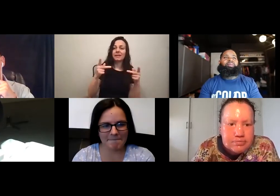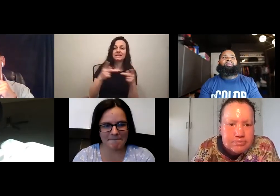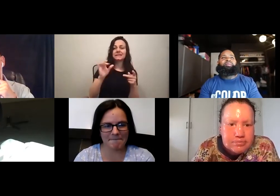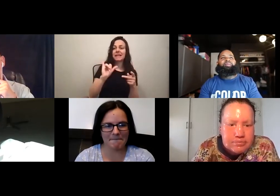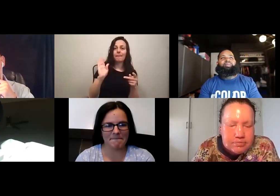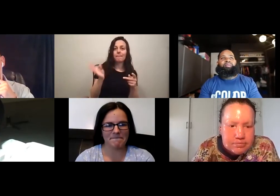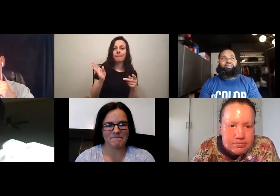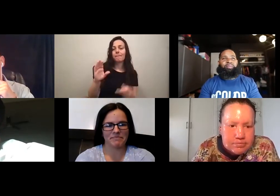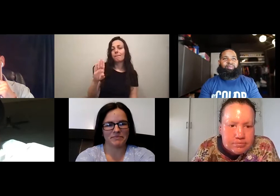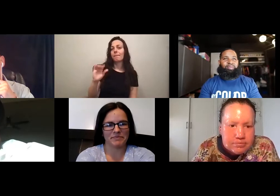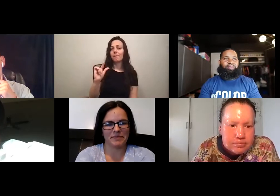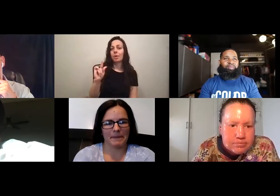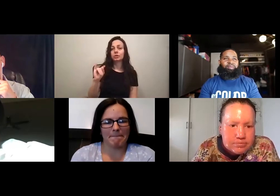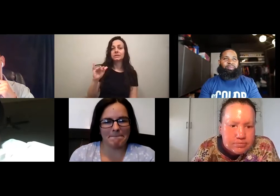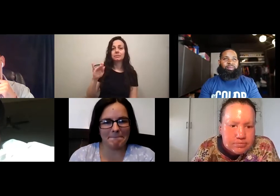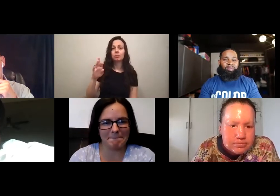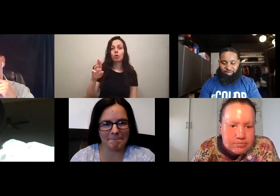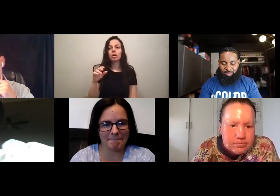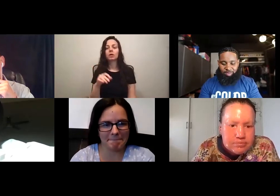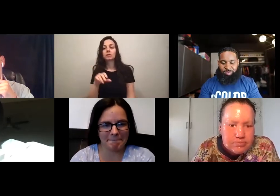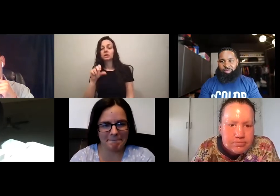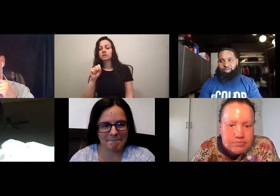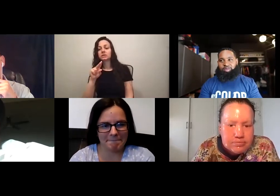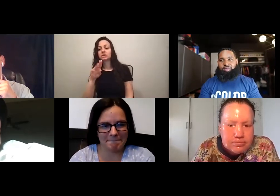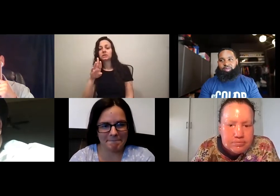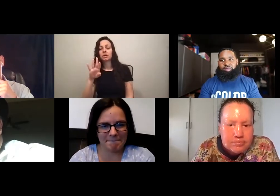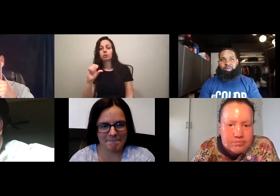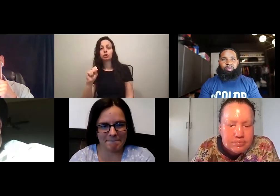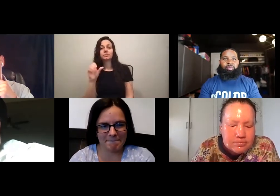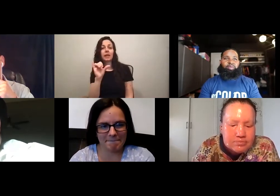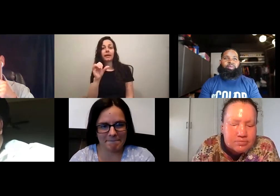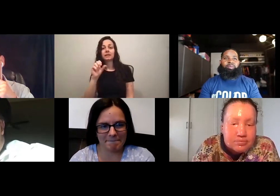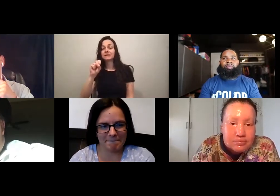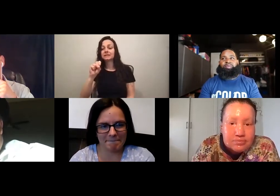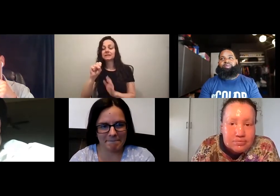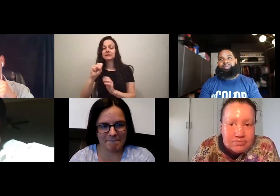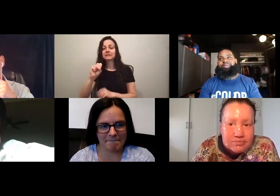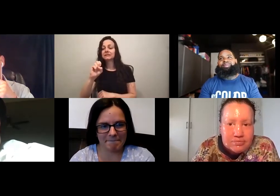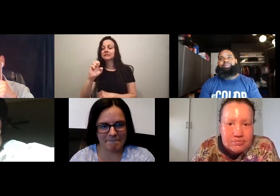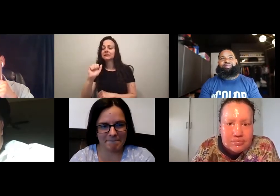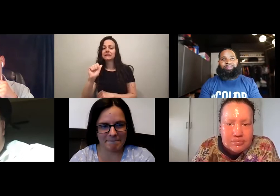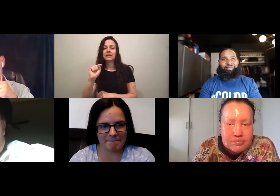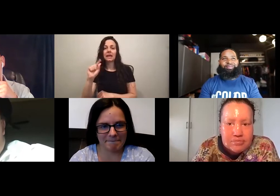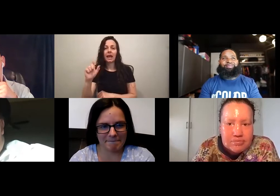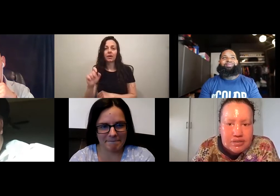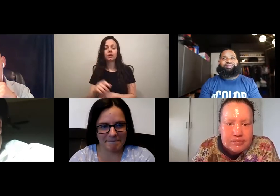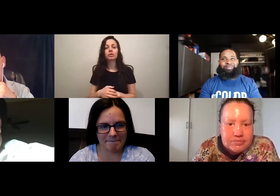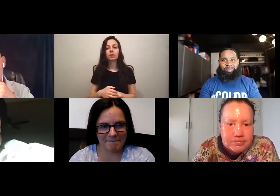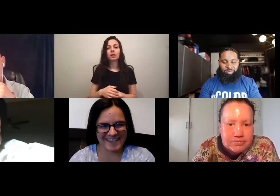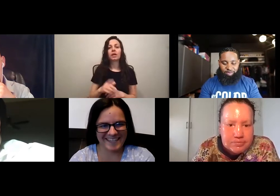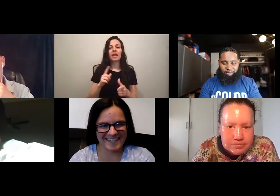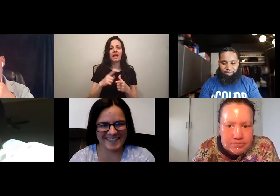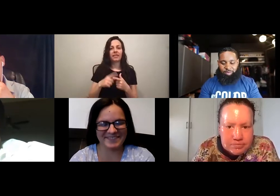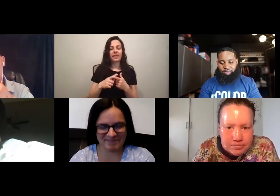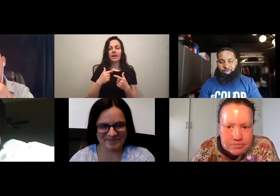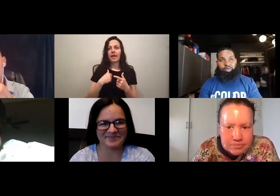of Seattle, and I've lived in places as rural as Mansfield, Missouri, which has a grand total of 1,000